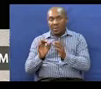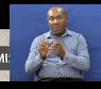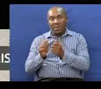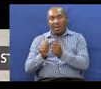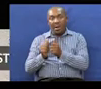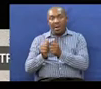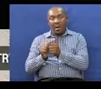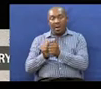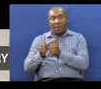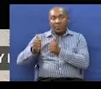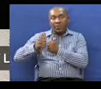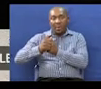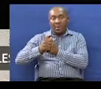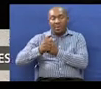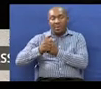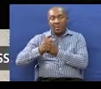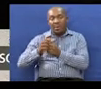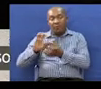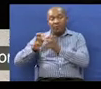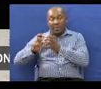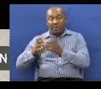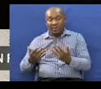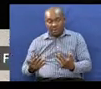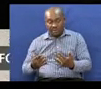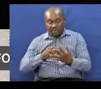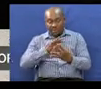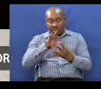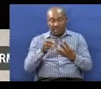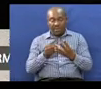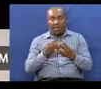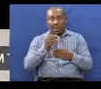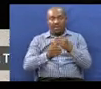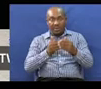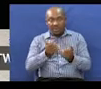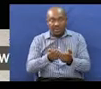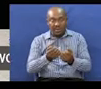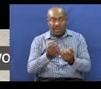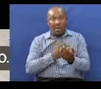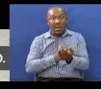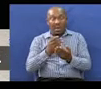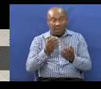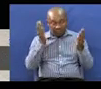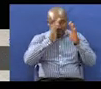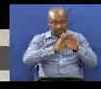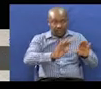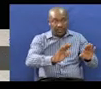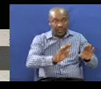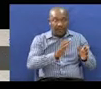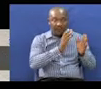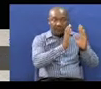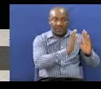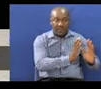agent. So these are the chemical and the physical properties of oxygen. After knowing the physical and the